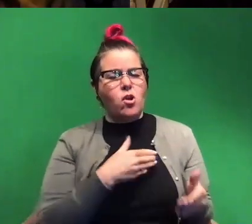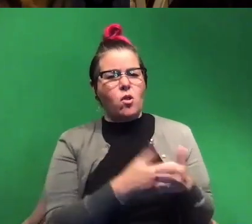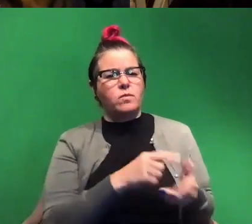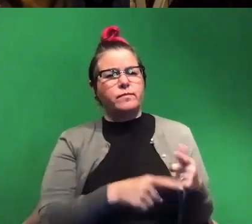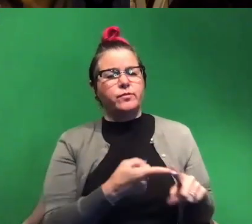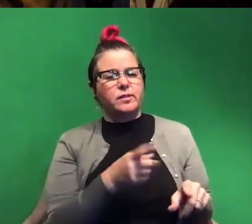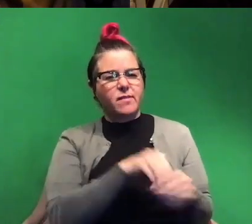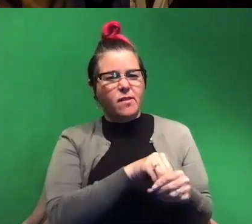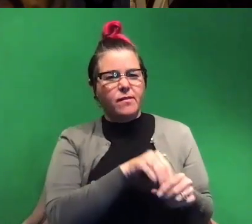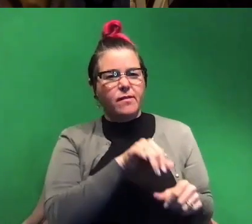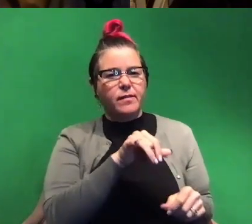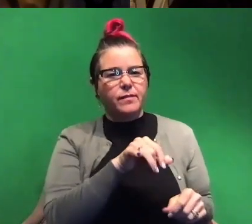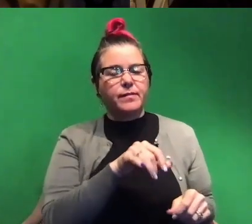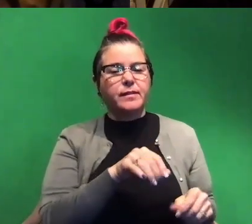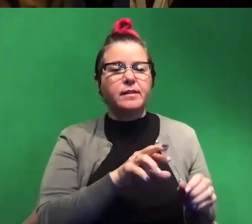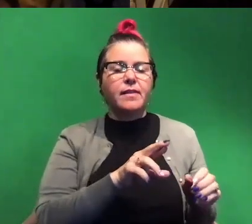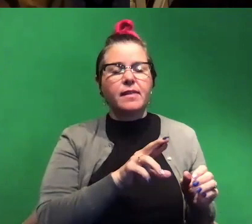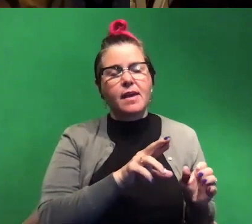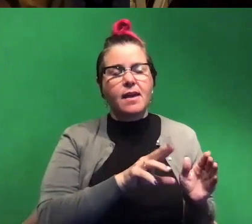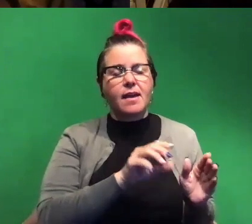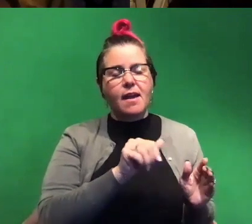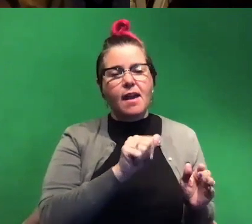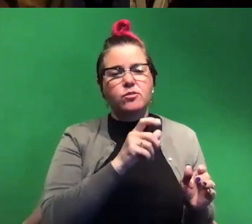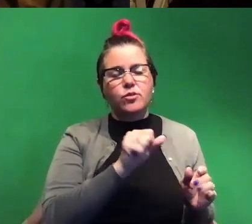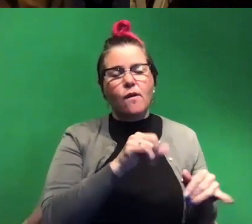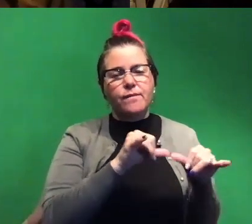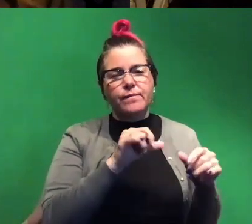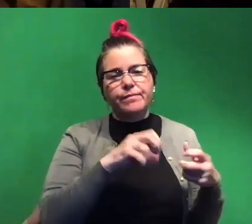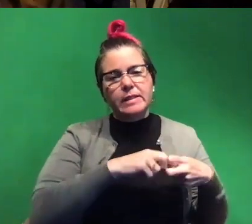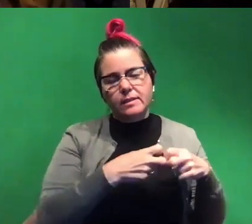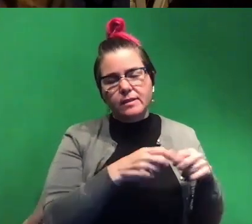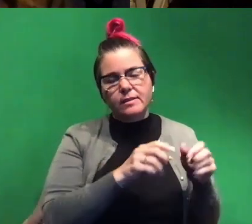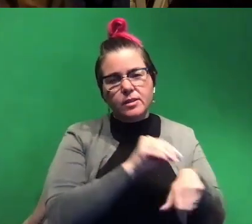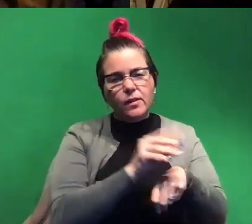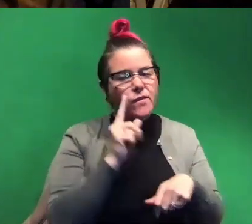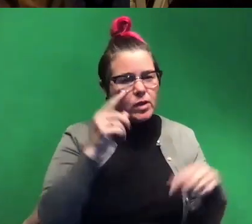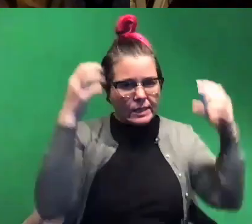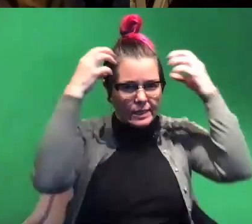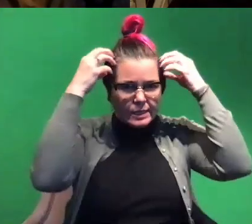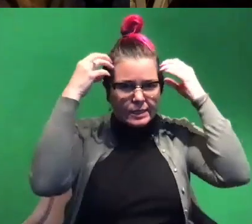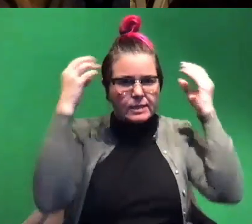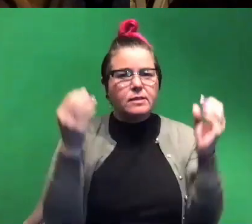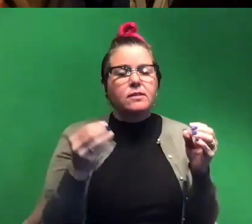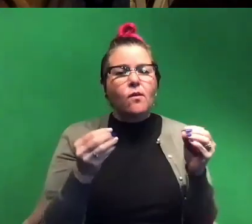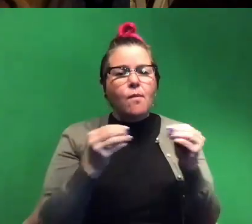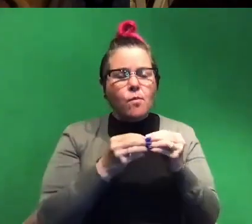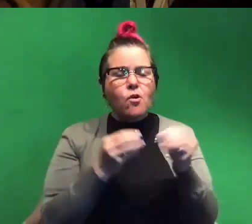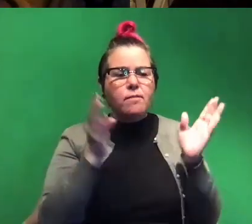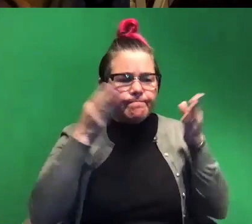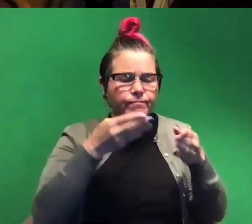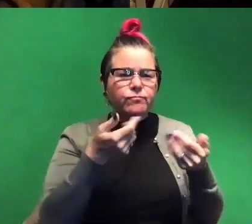actually the astrophysicist consultant for Disney. So they've been doing more of a concerted effort to make these